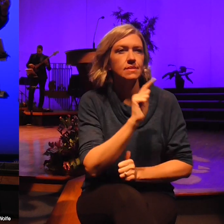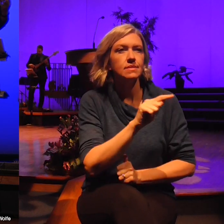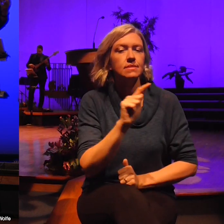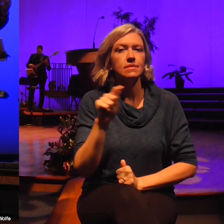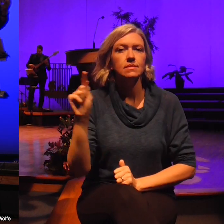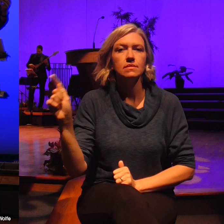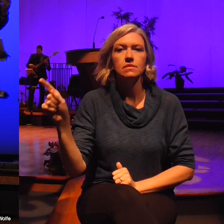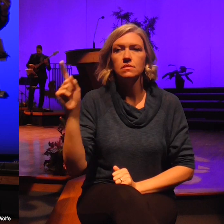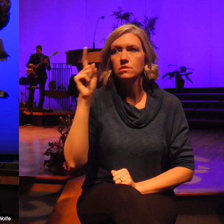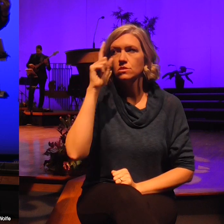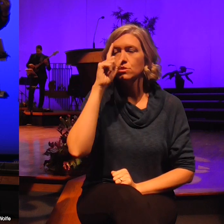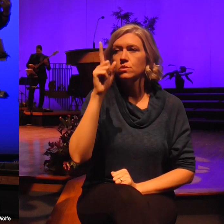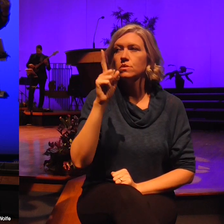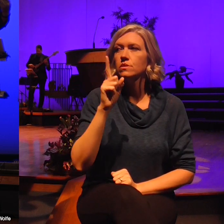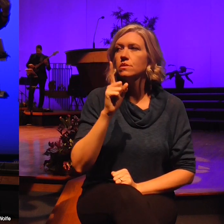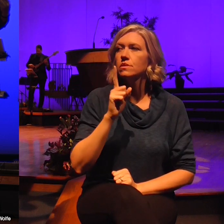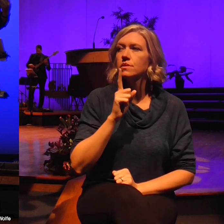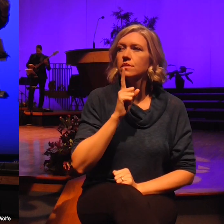face.